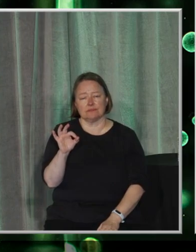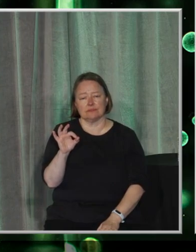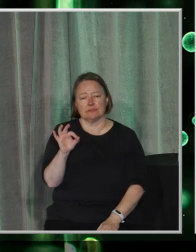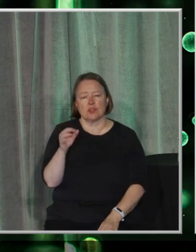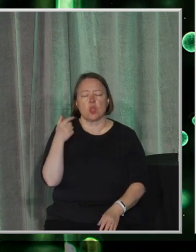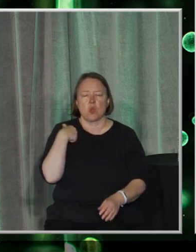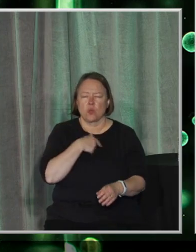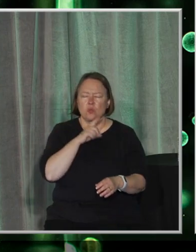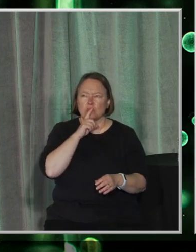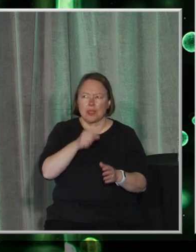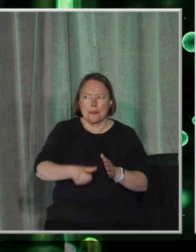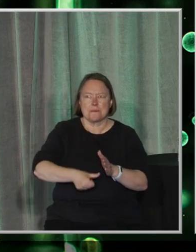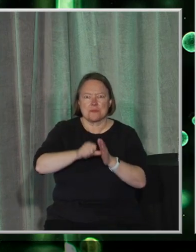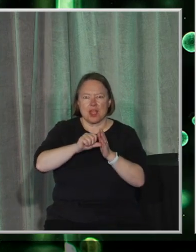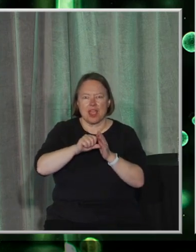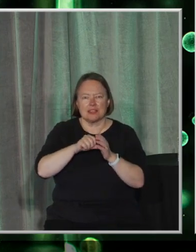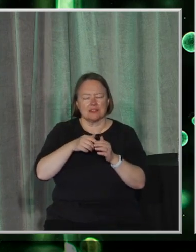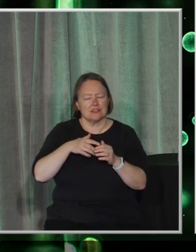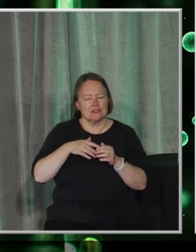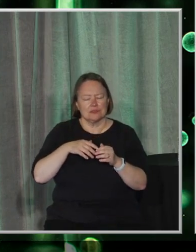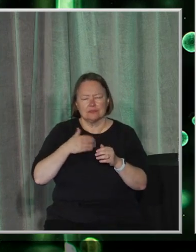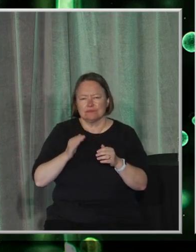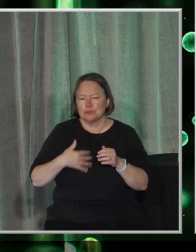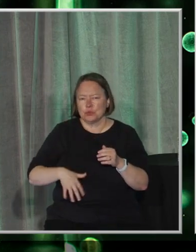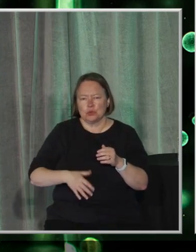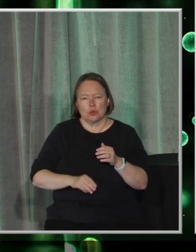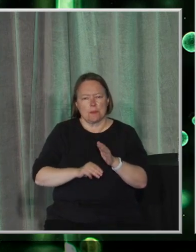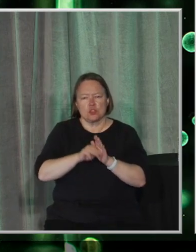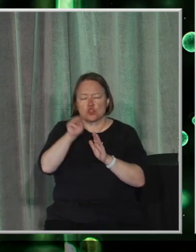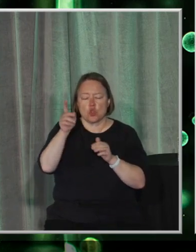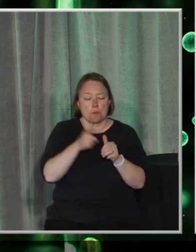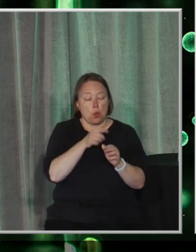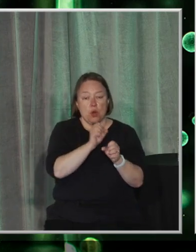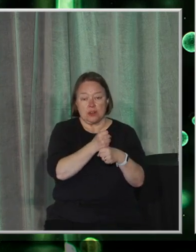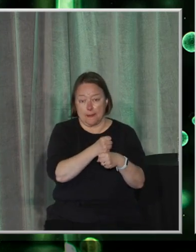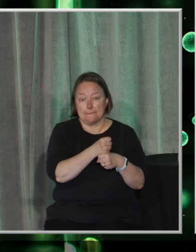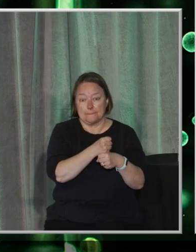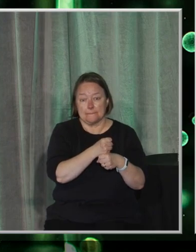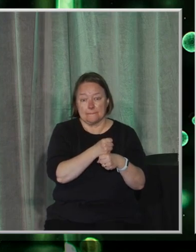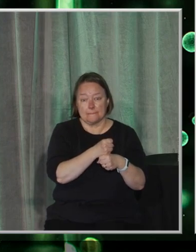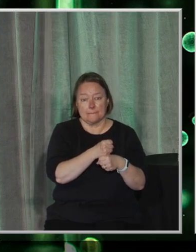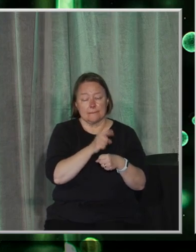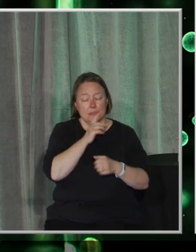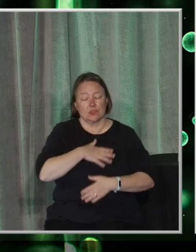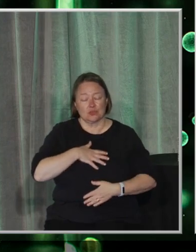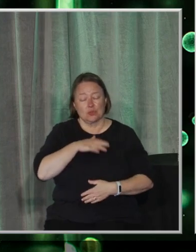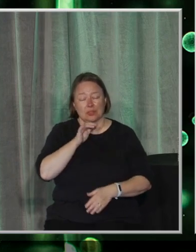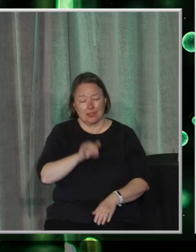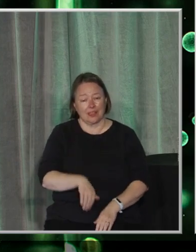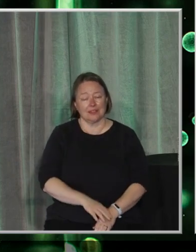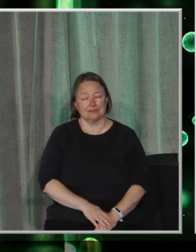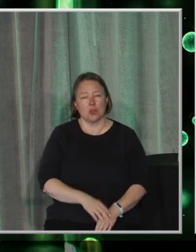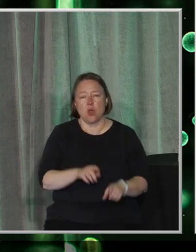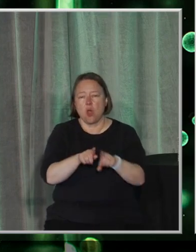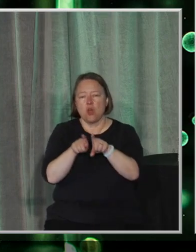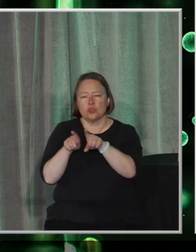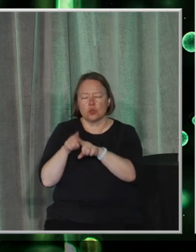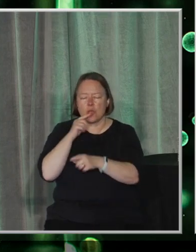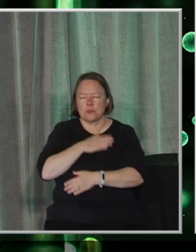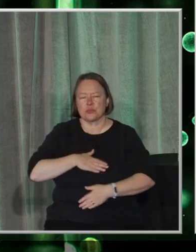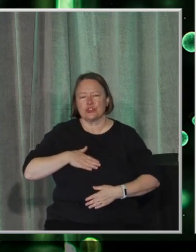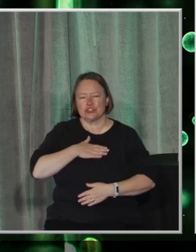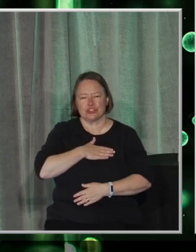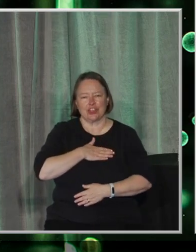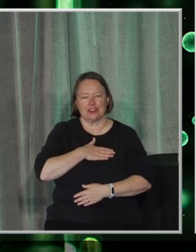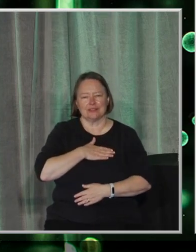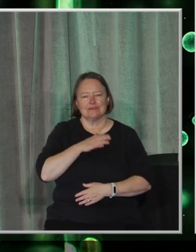we were quite impressed with the maturity of the prototyping, and we quite enjoyed that. We also all appreciated the